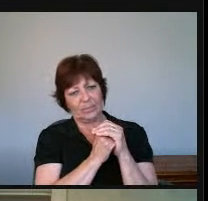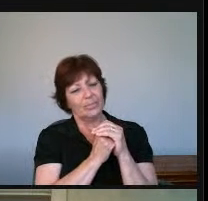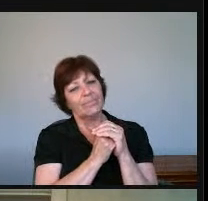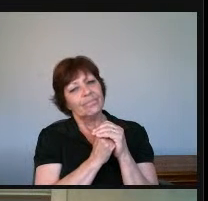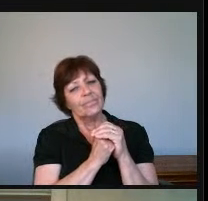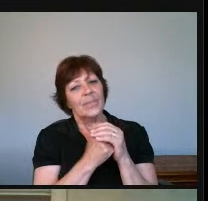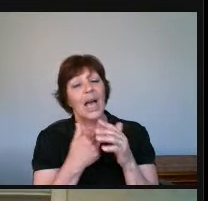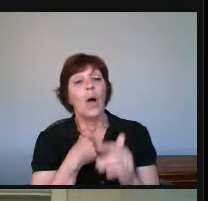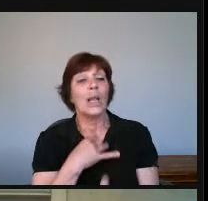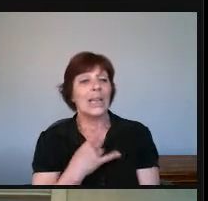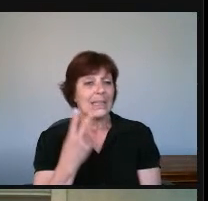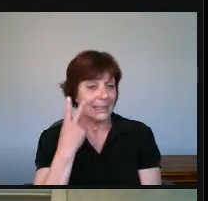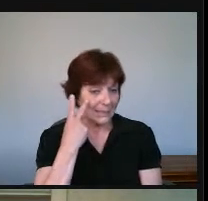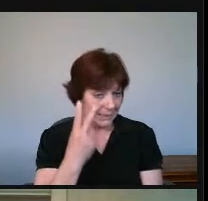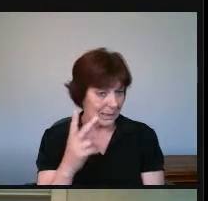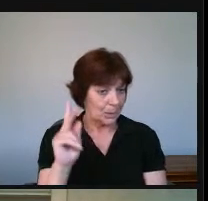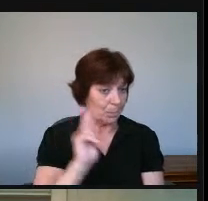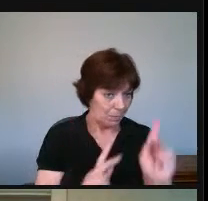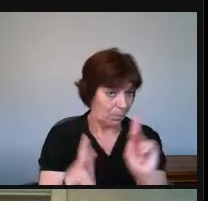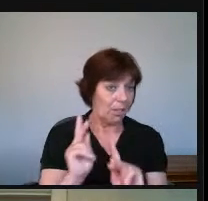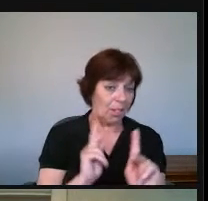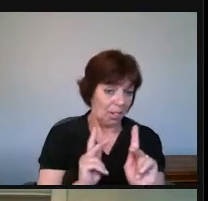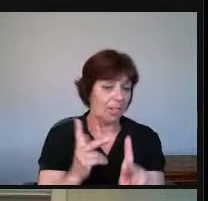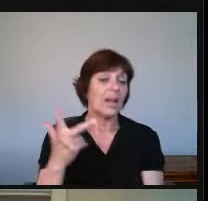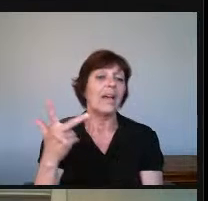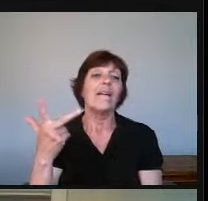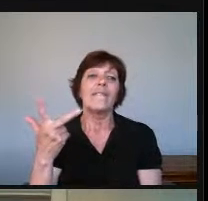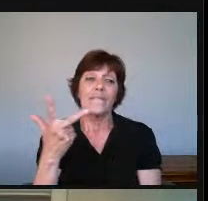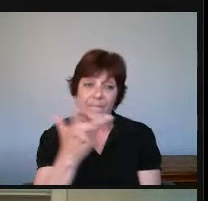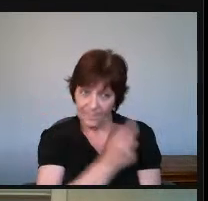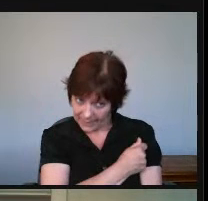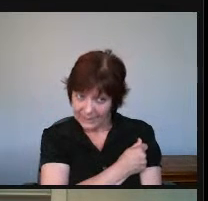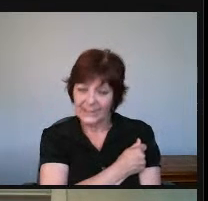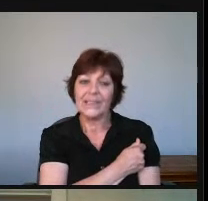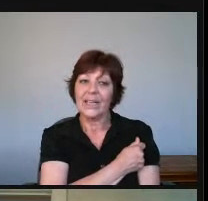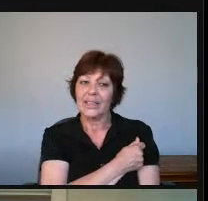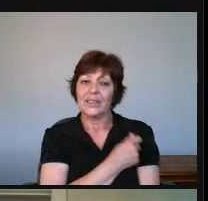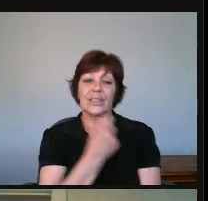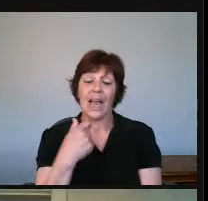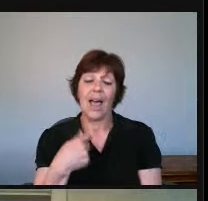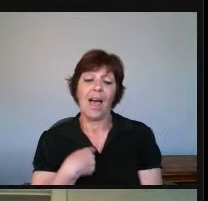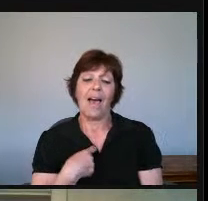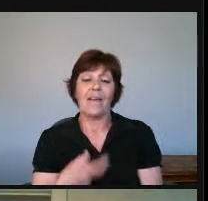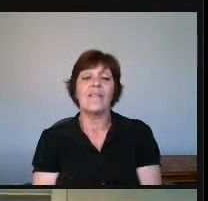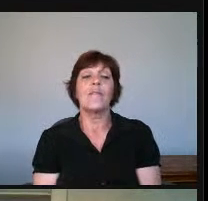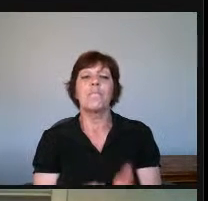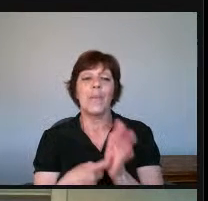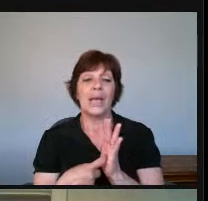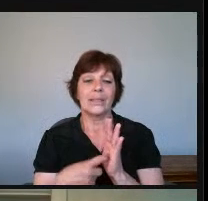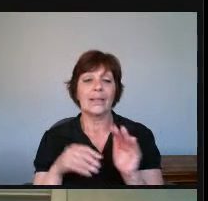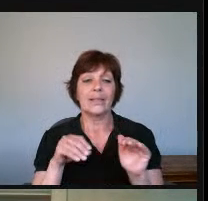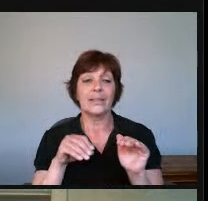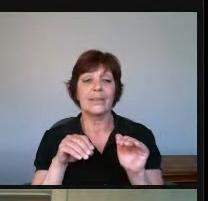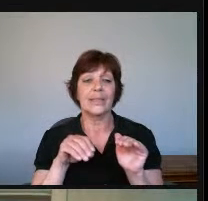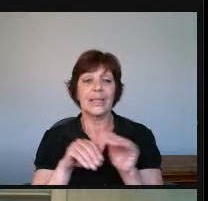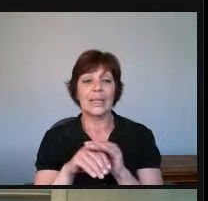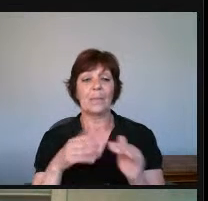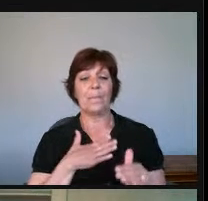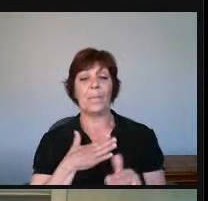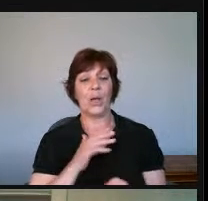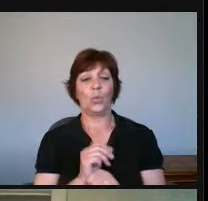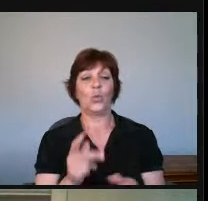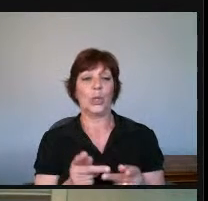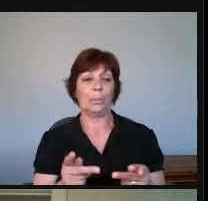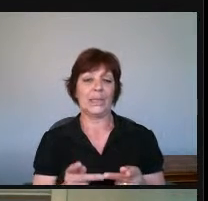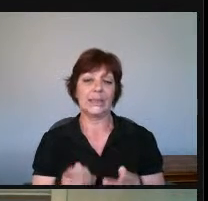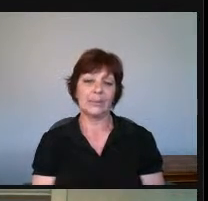I would like to see people vaccinated, and I have mandated it in the areas of the workplace where I am able to mandate